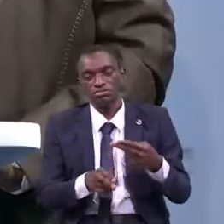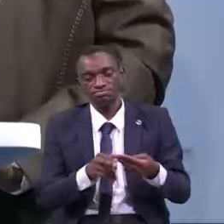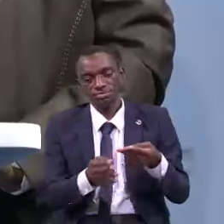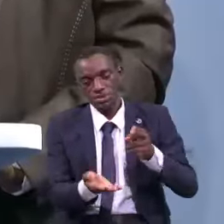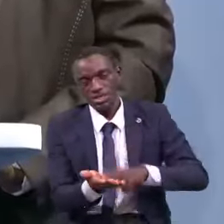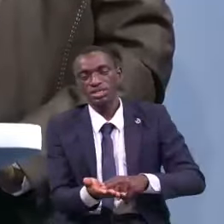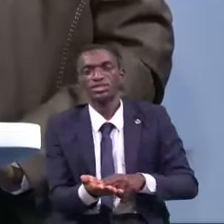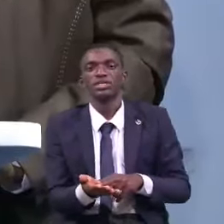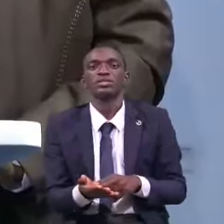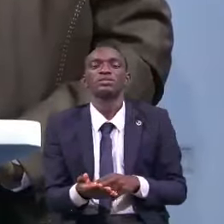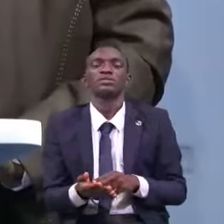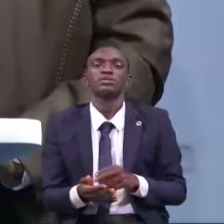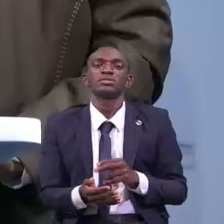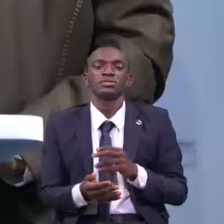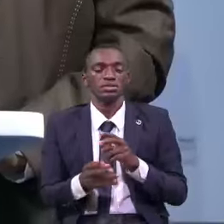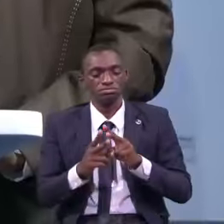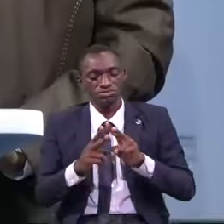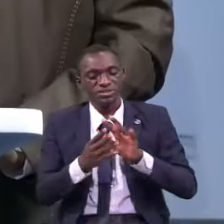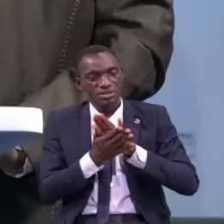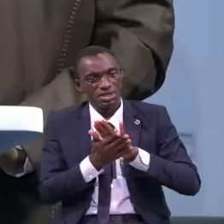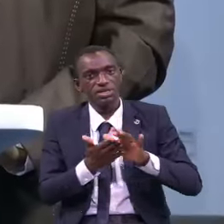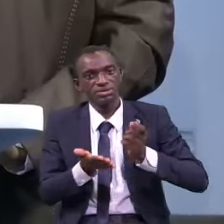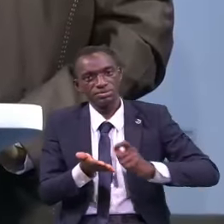Can write lisibly, please.